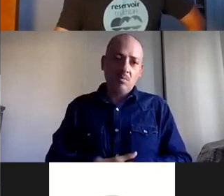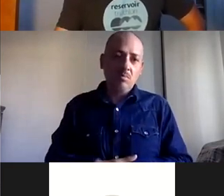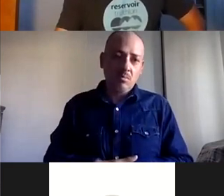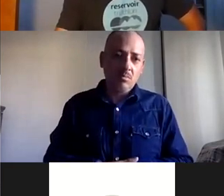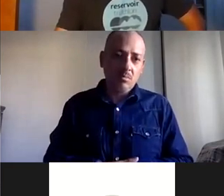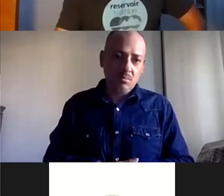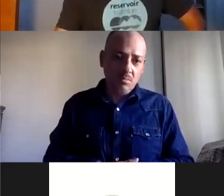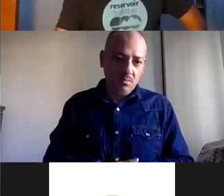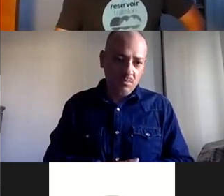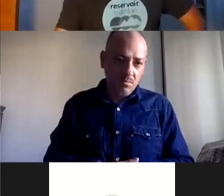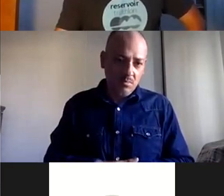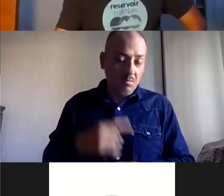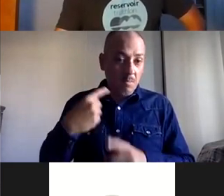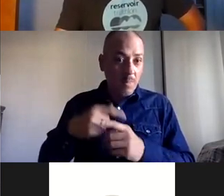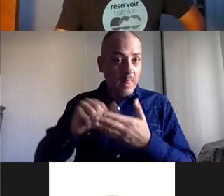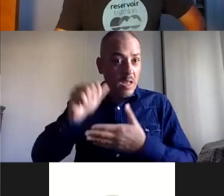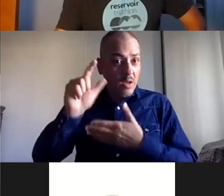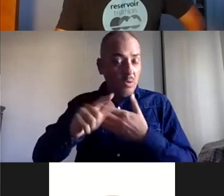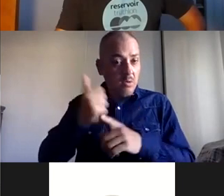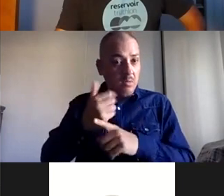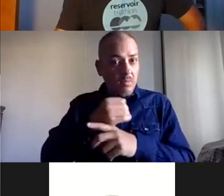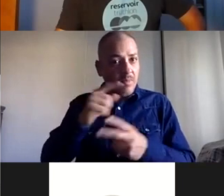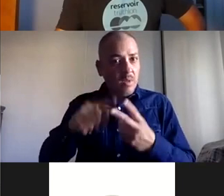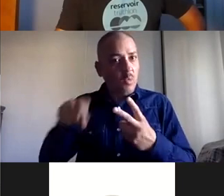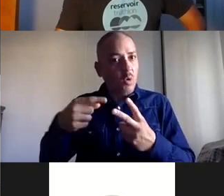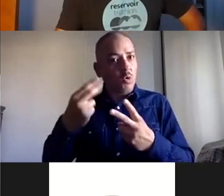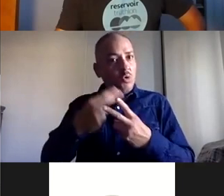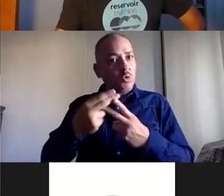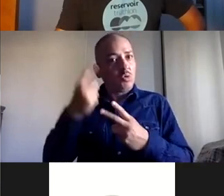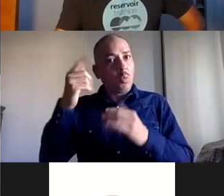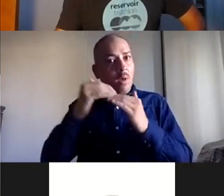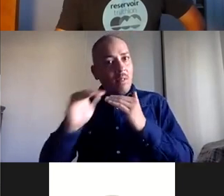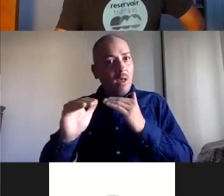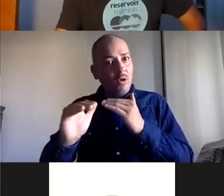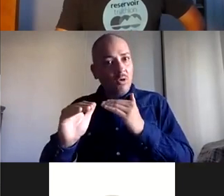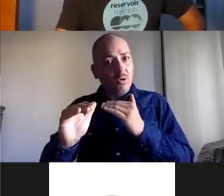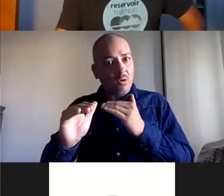yeah, go ahead. Less the algorithm, and probably that we're only using a single layer. Yeah.